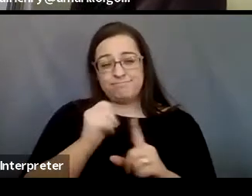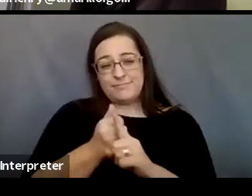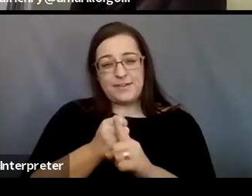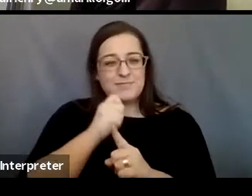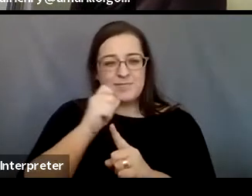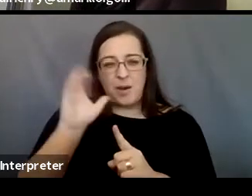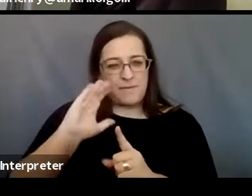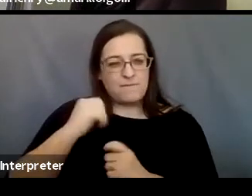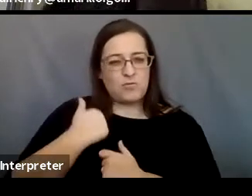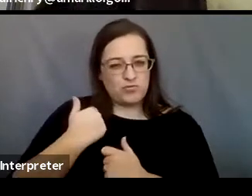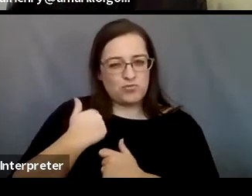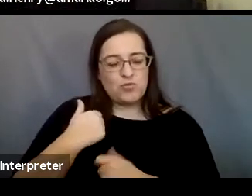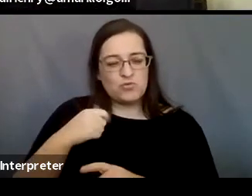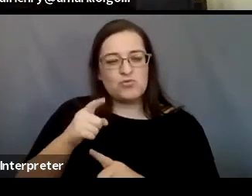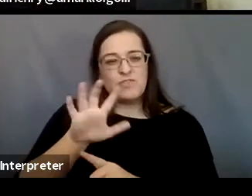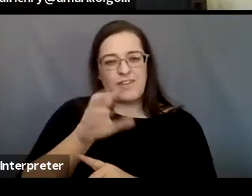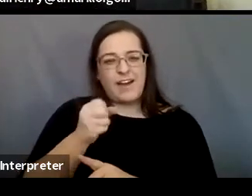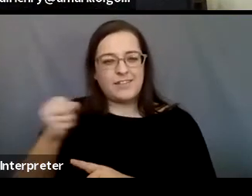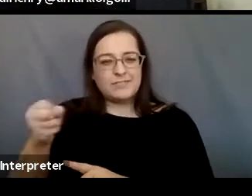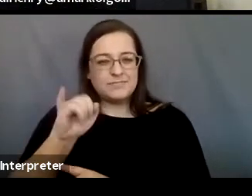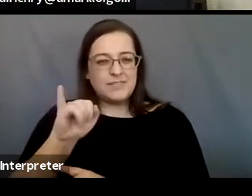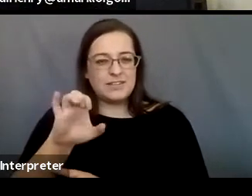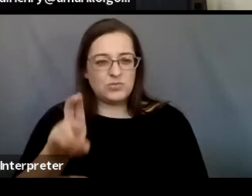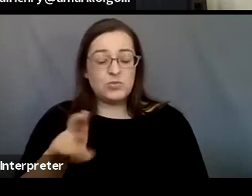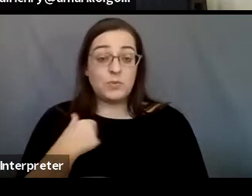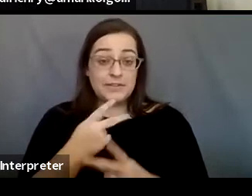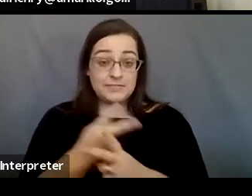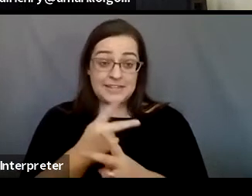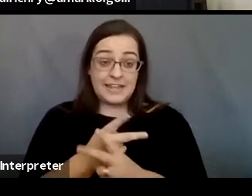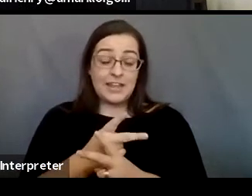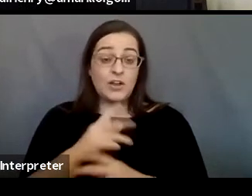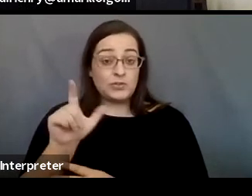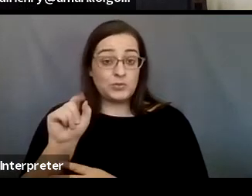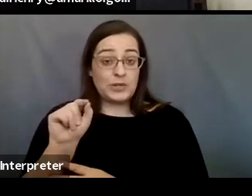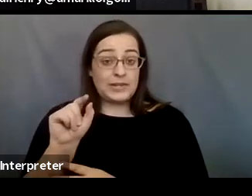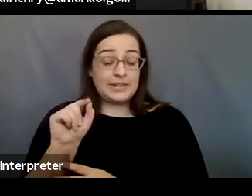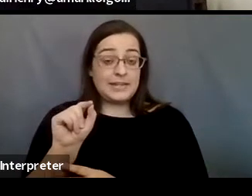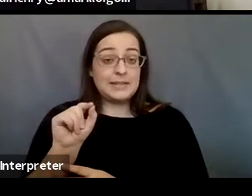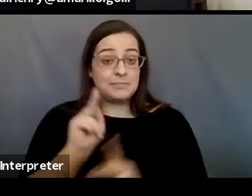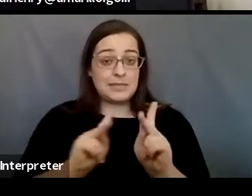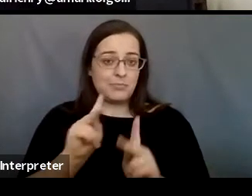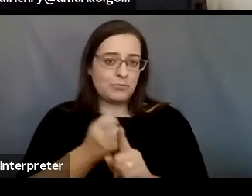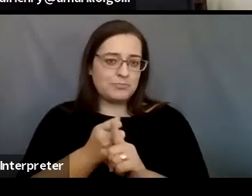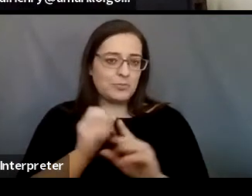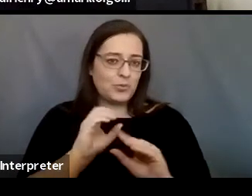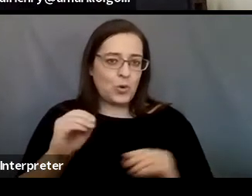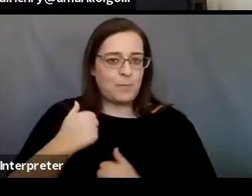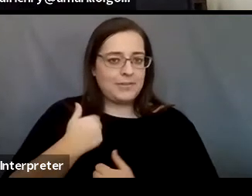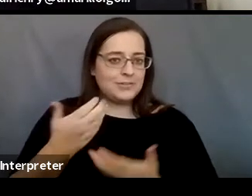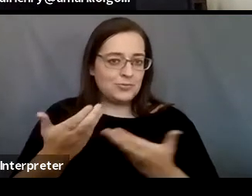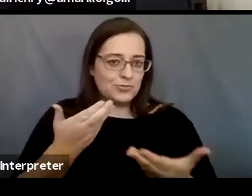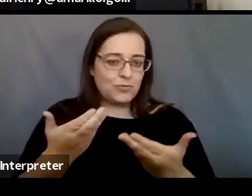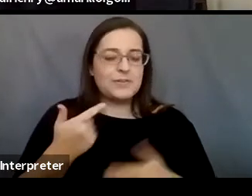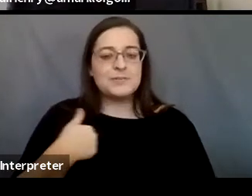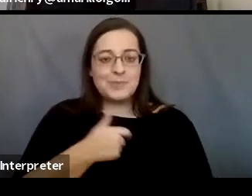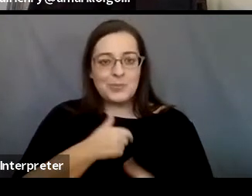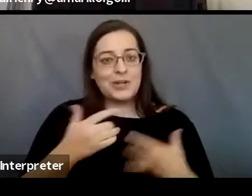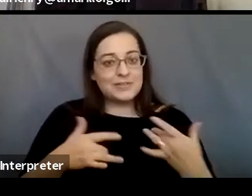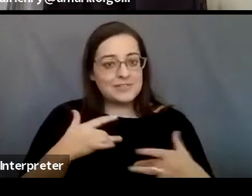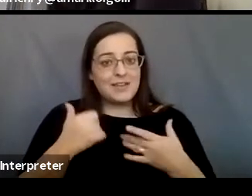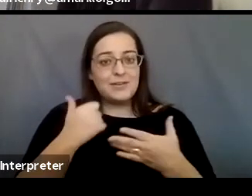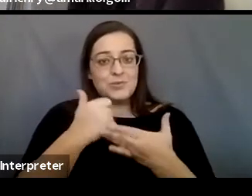In total, we've taken care of 20 non-veterans to date. And so we are honored to be able to do our part in helping out the